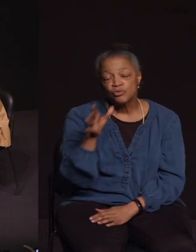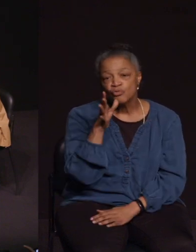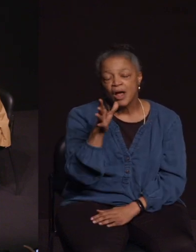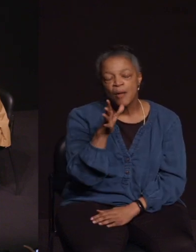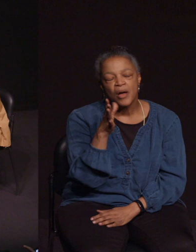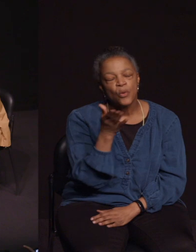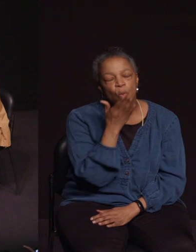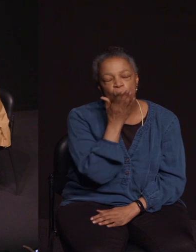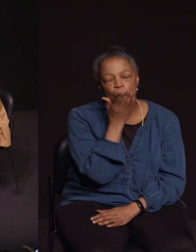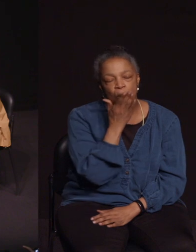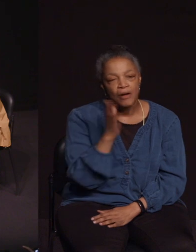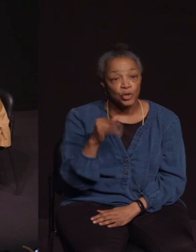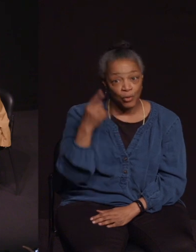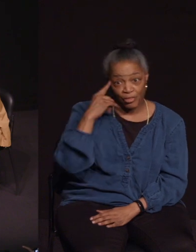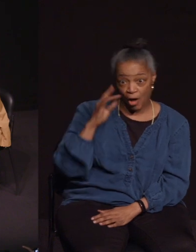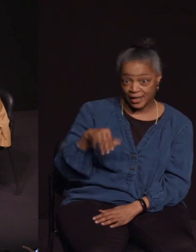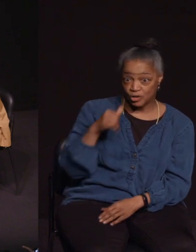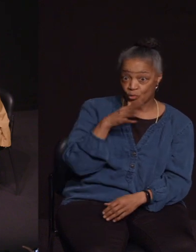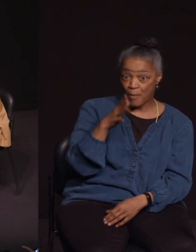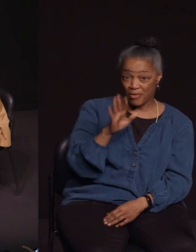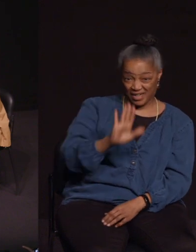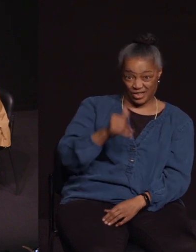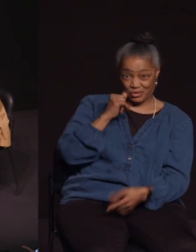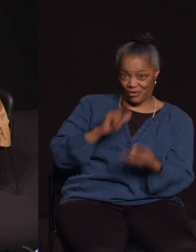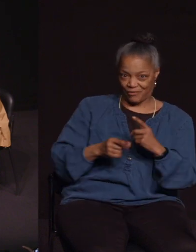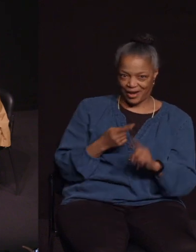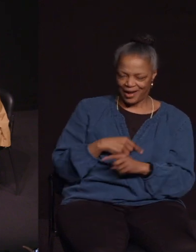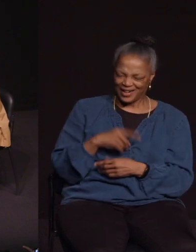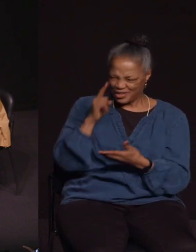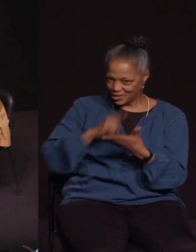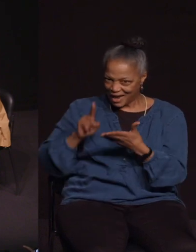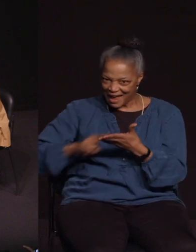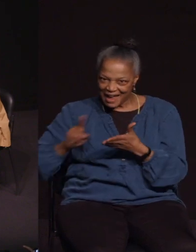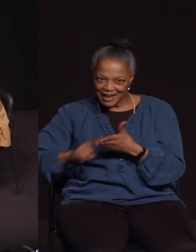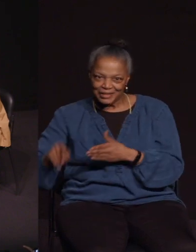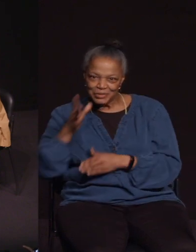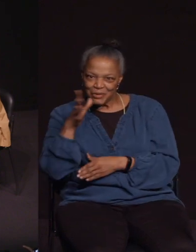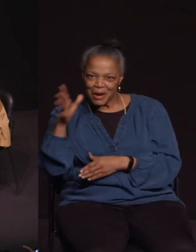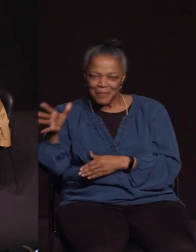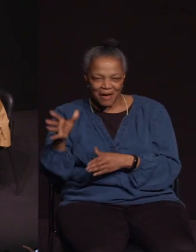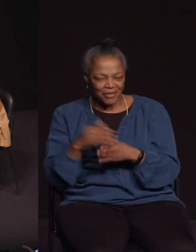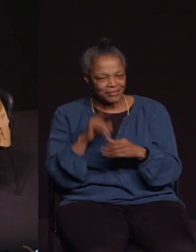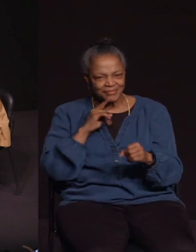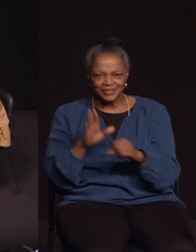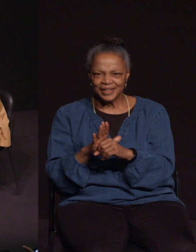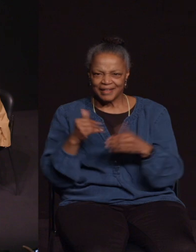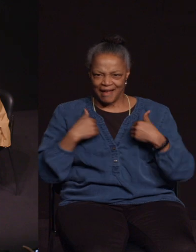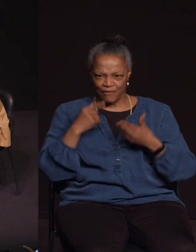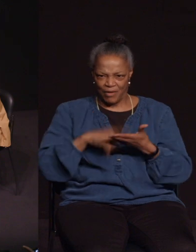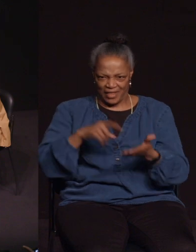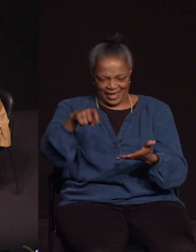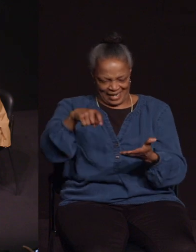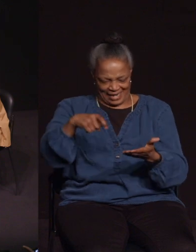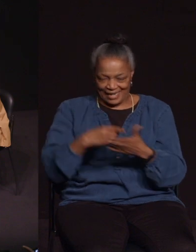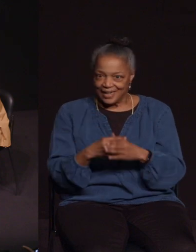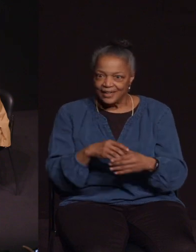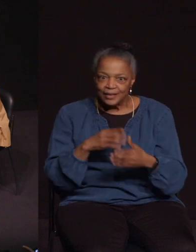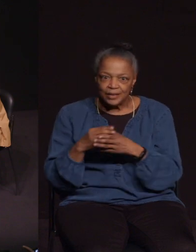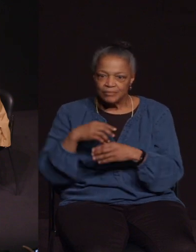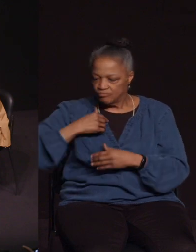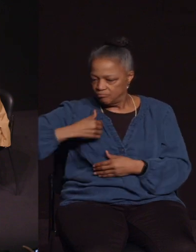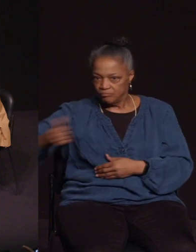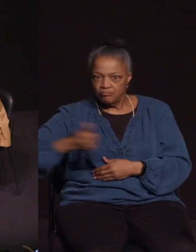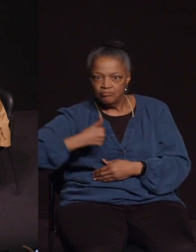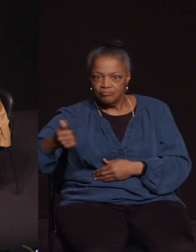would have thought they was his girlfriends. Like, he checked up on them all the time. He made sure they had what they needed. He commuted back and